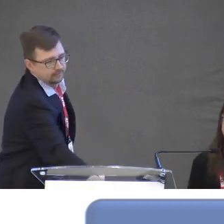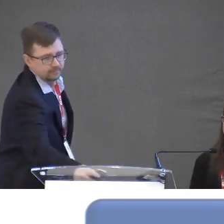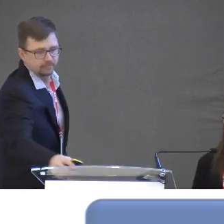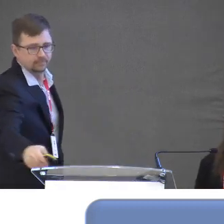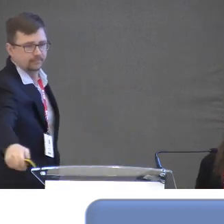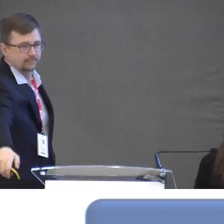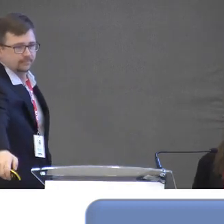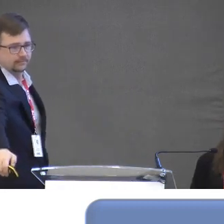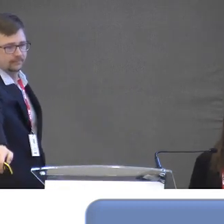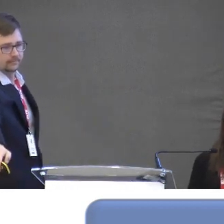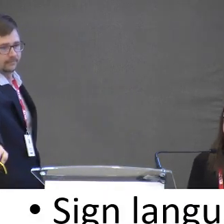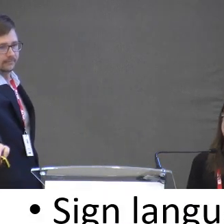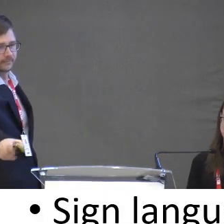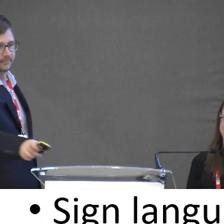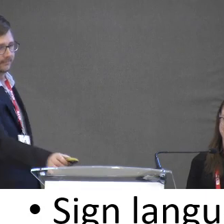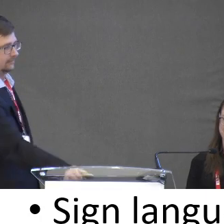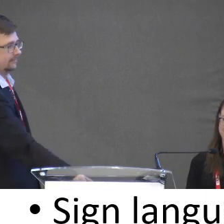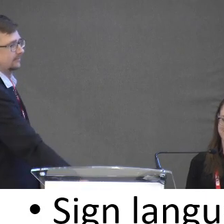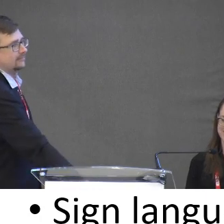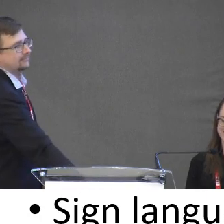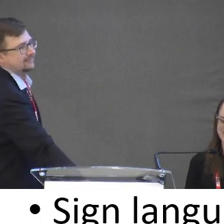Denisa.